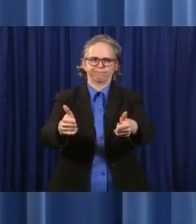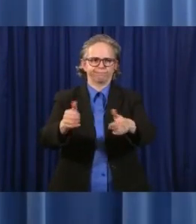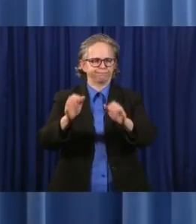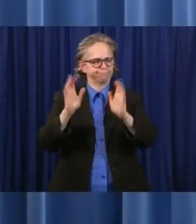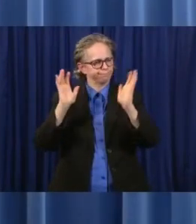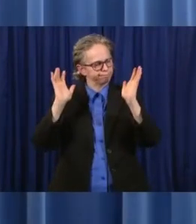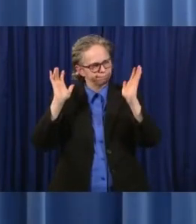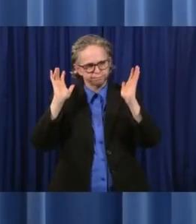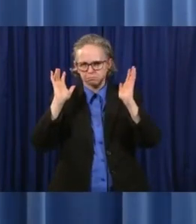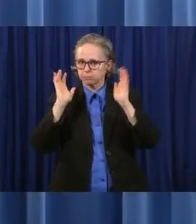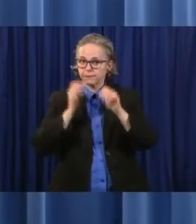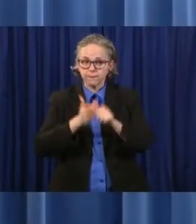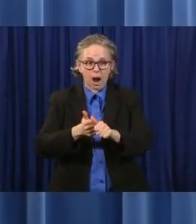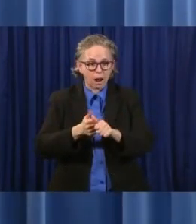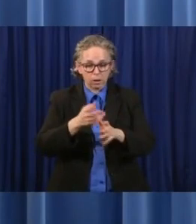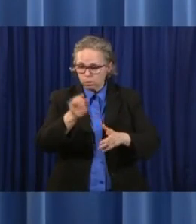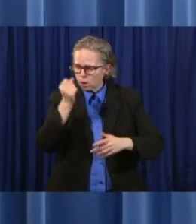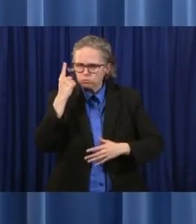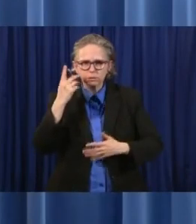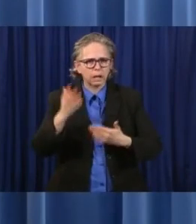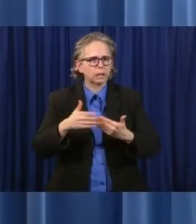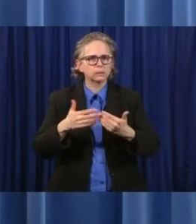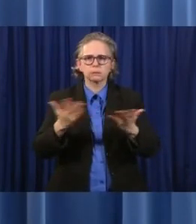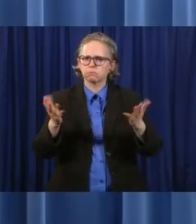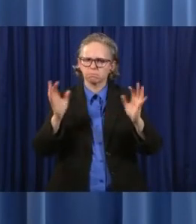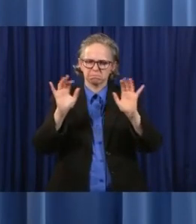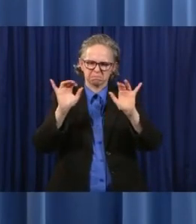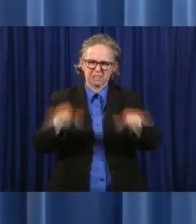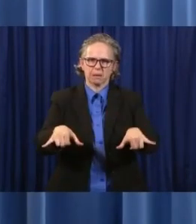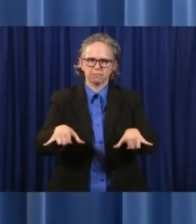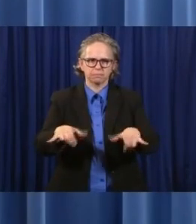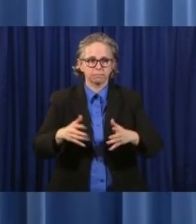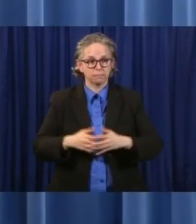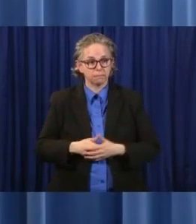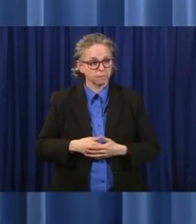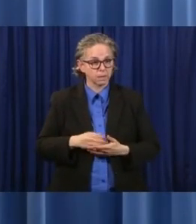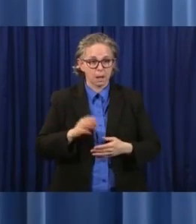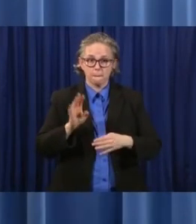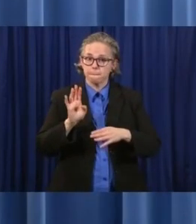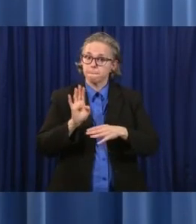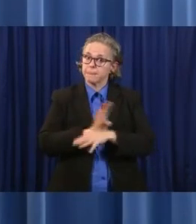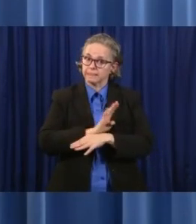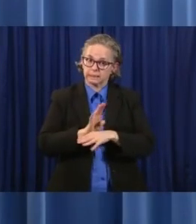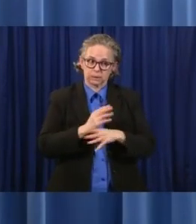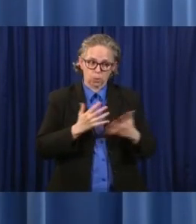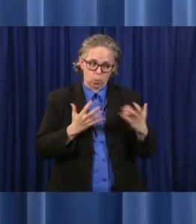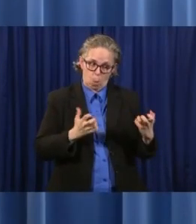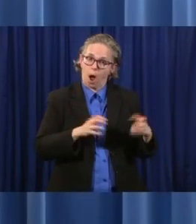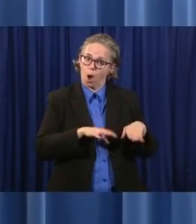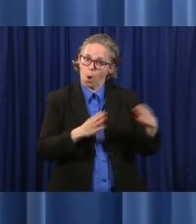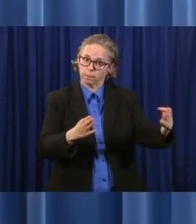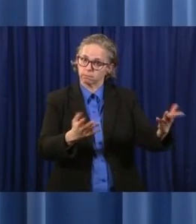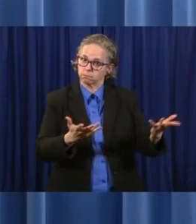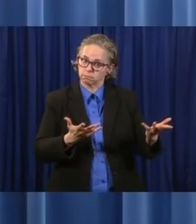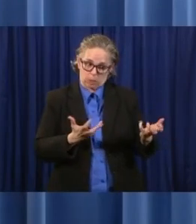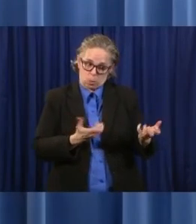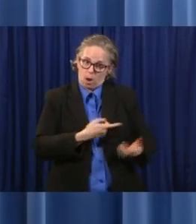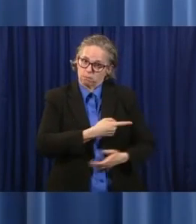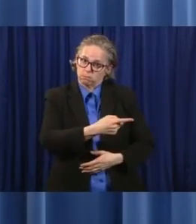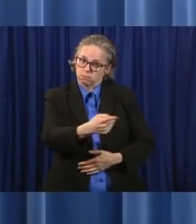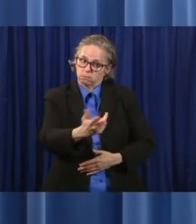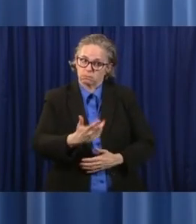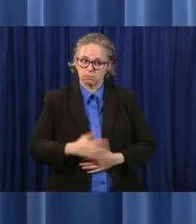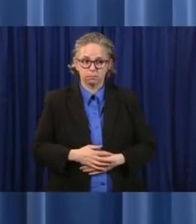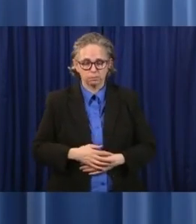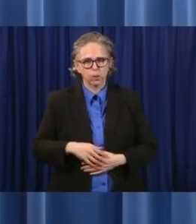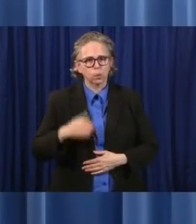understand. And businesses, when they start back up, that's, we are very, very concerned about the